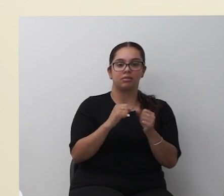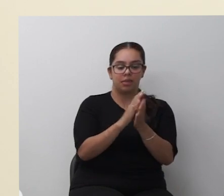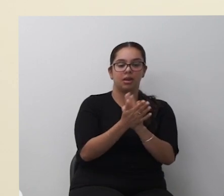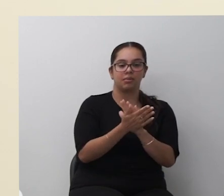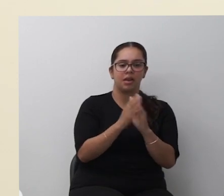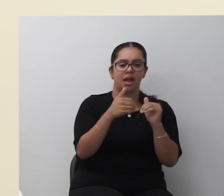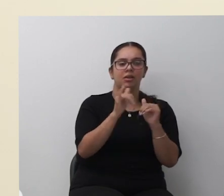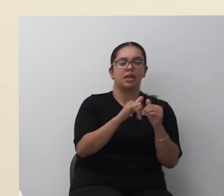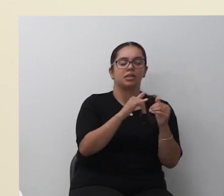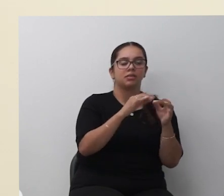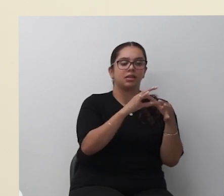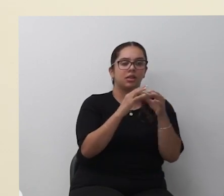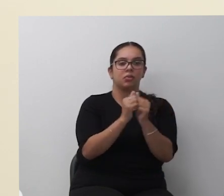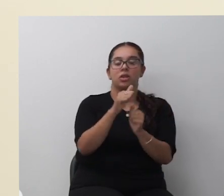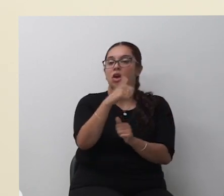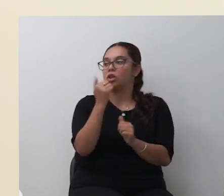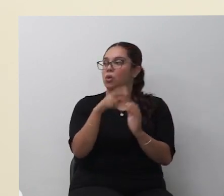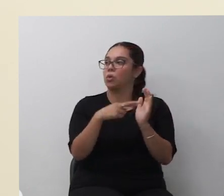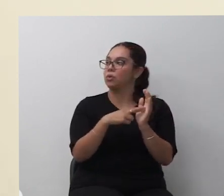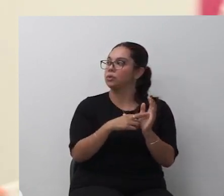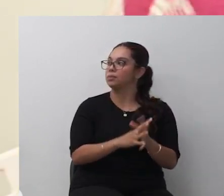connected to all of the other roles?